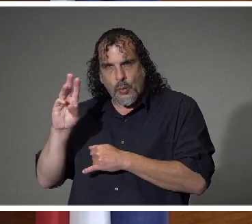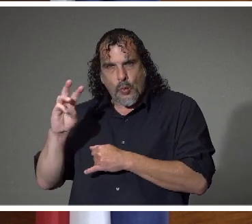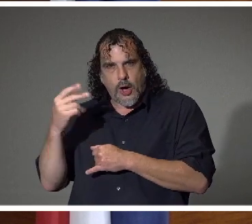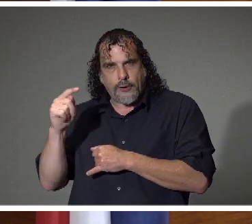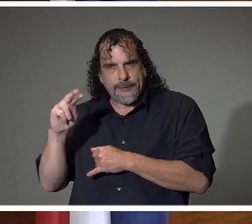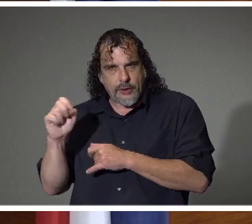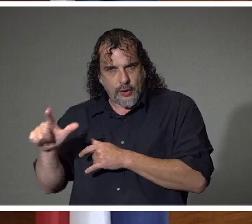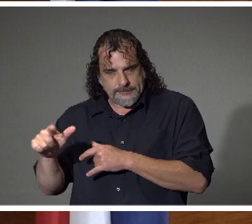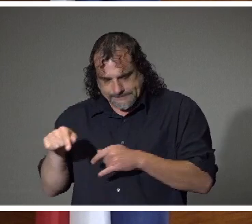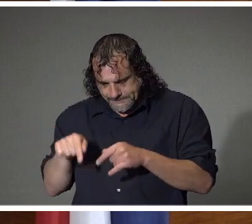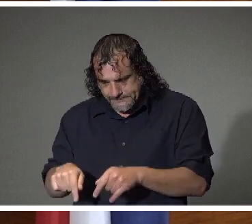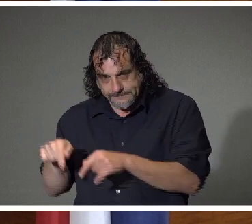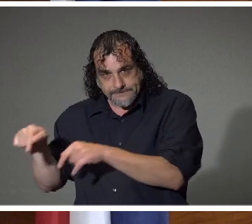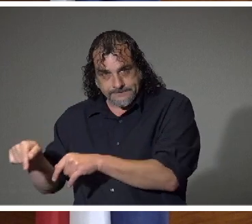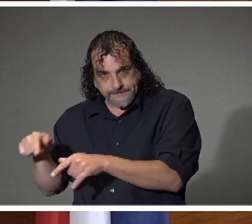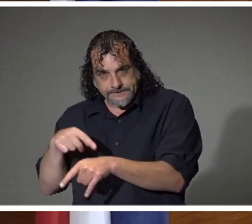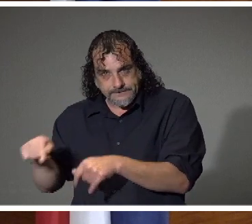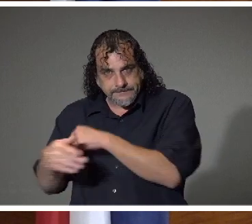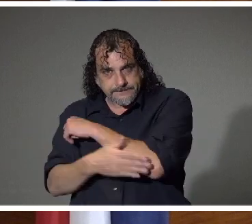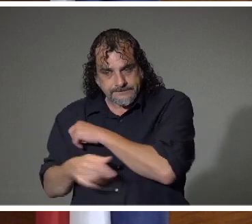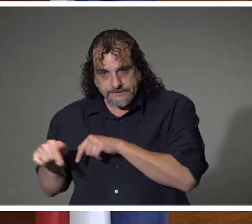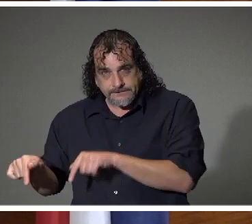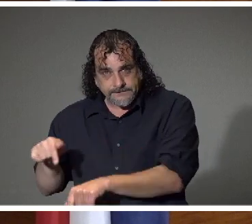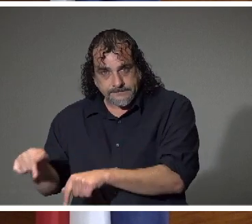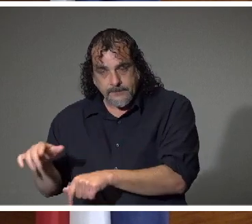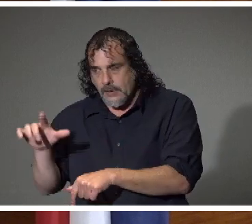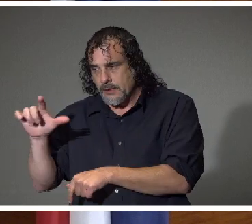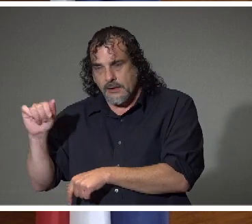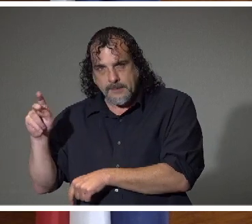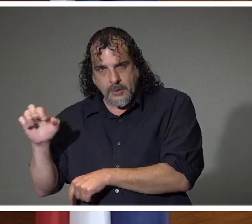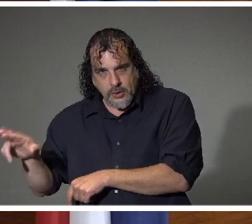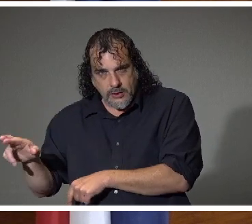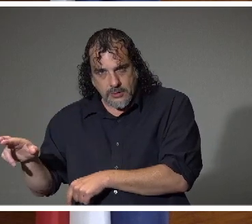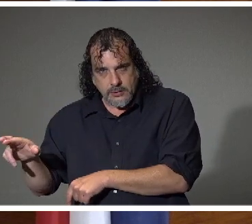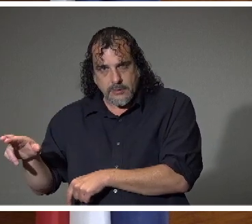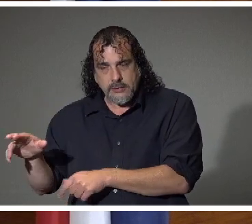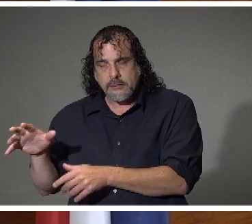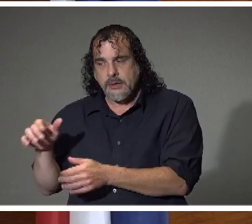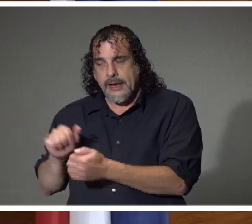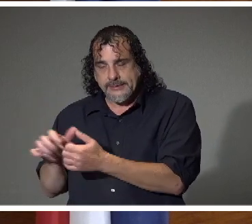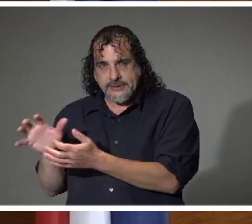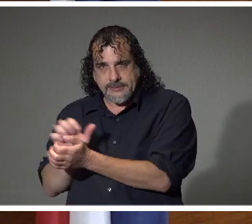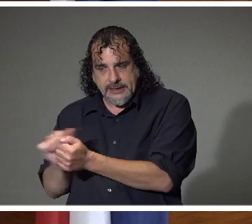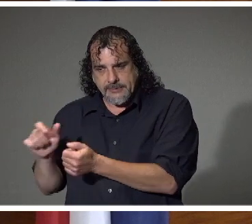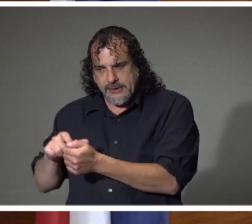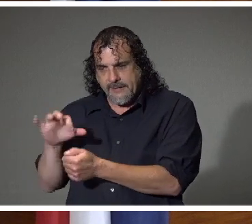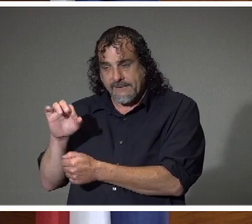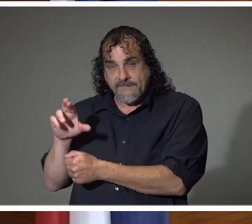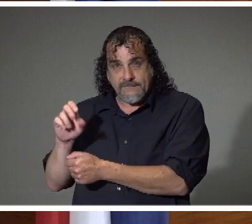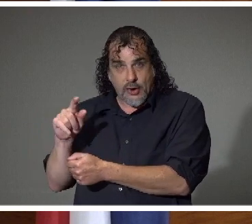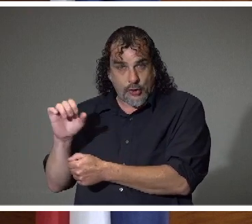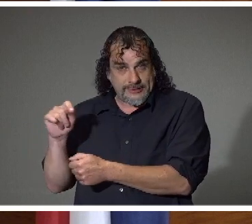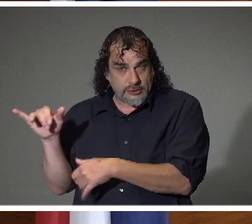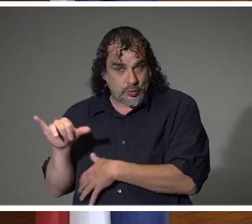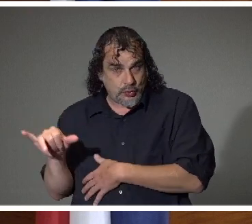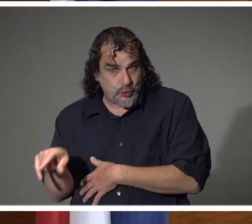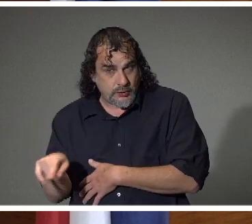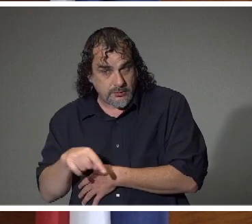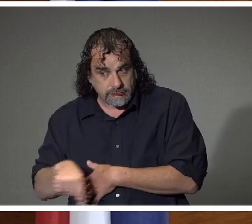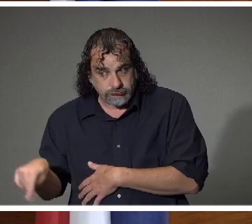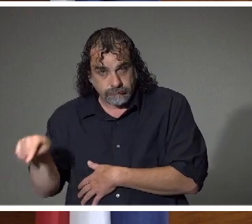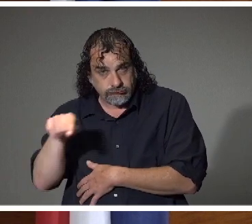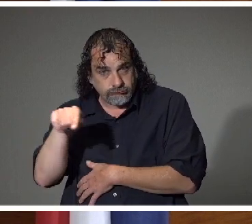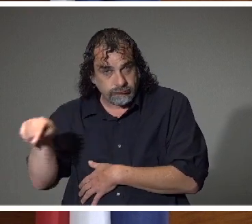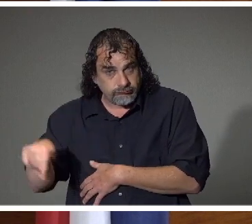have damage in Walthall and Marion and Lamar, and perhaps some damage in Forest County as well. We